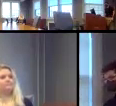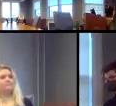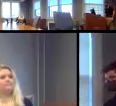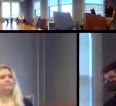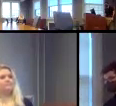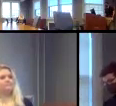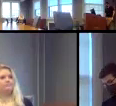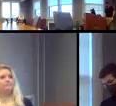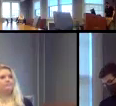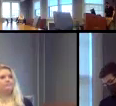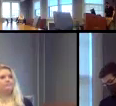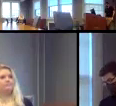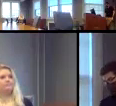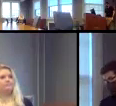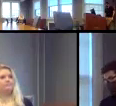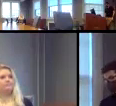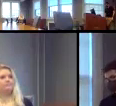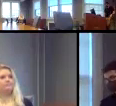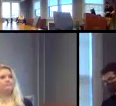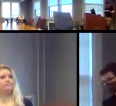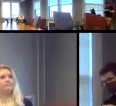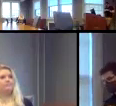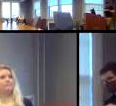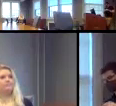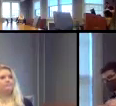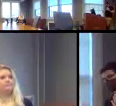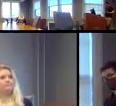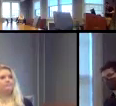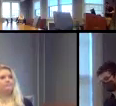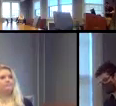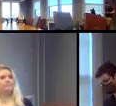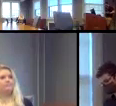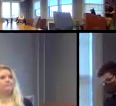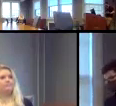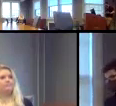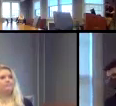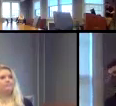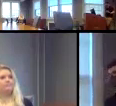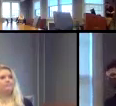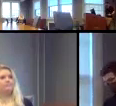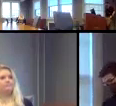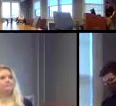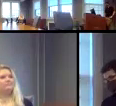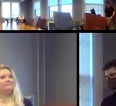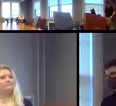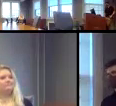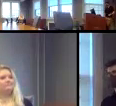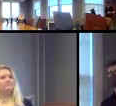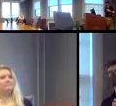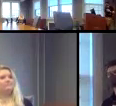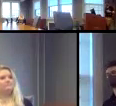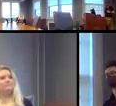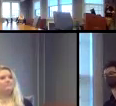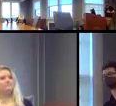with. For us, we're taking the spirit of this equation that Braithwaite and Johnson gave us and trying to